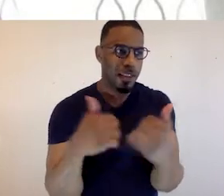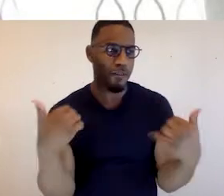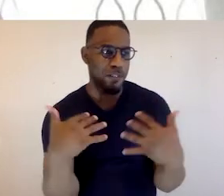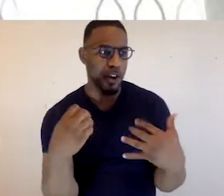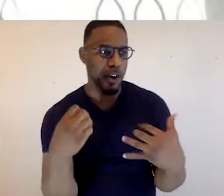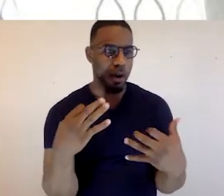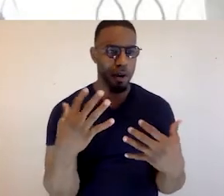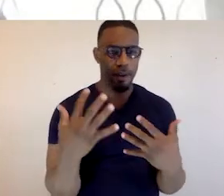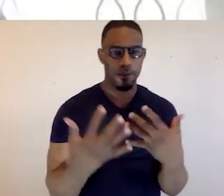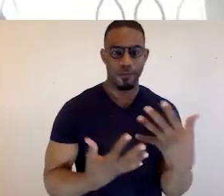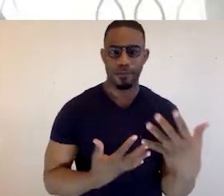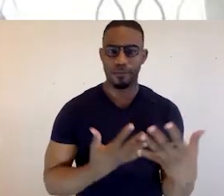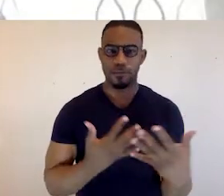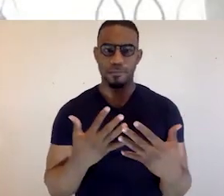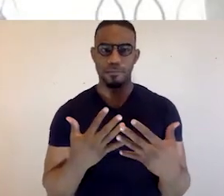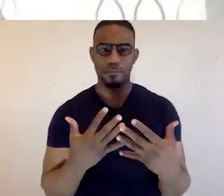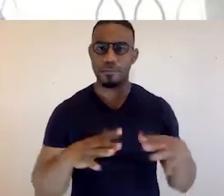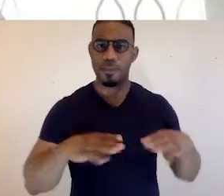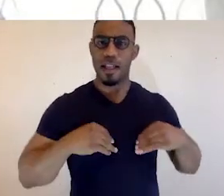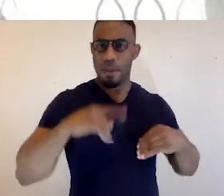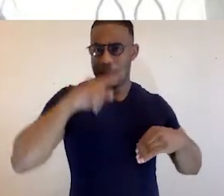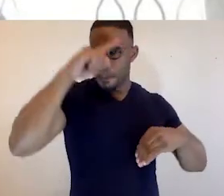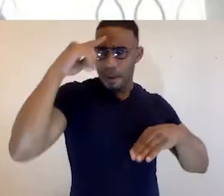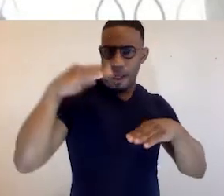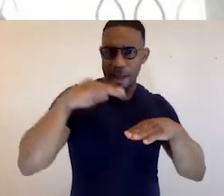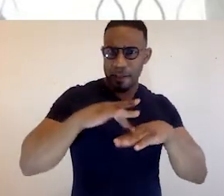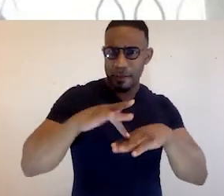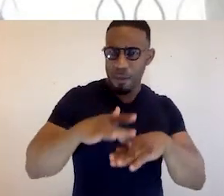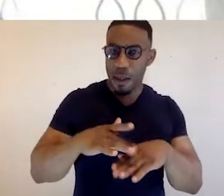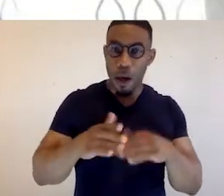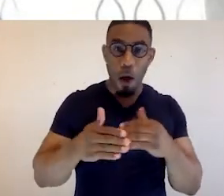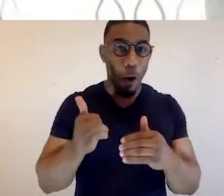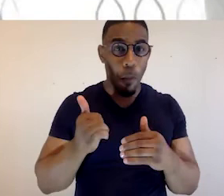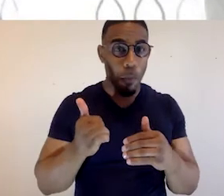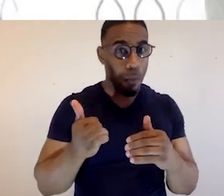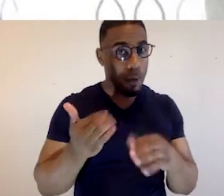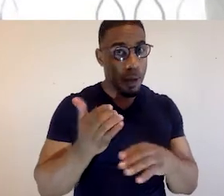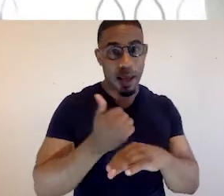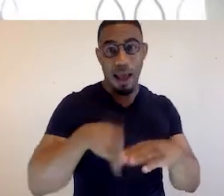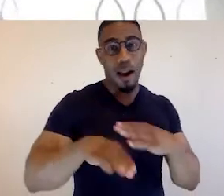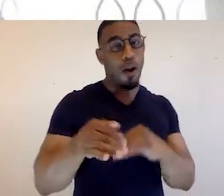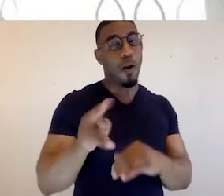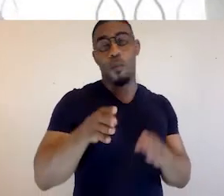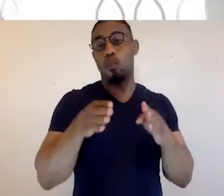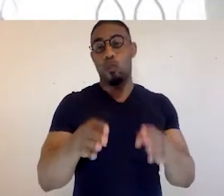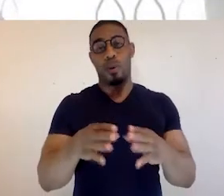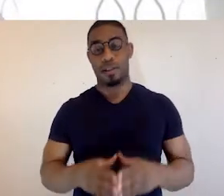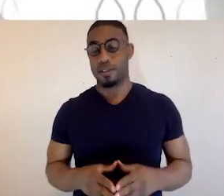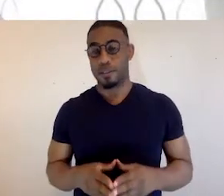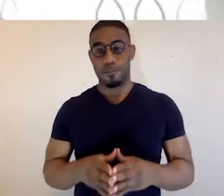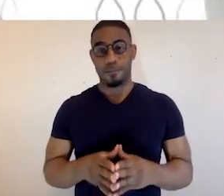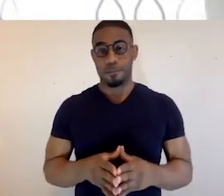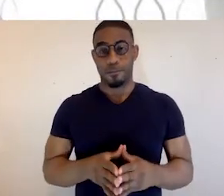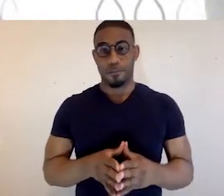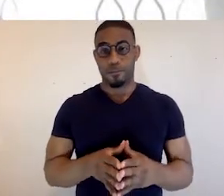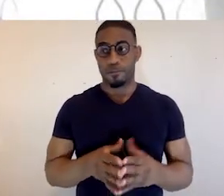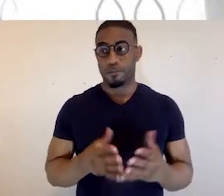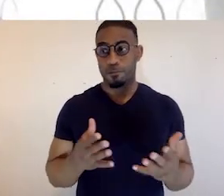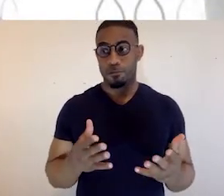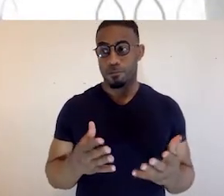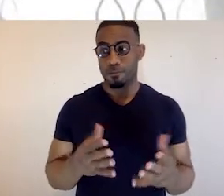of claiming a black space almost got in our own way. Um,